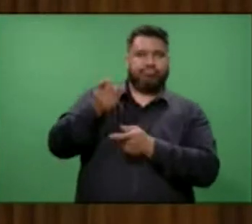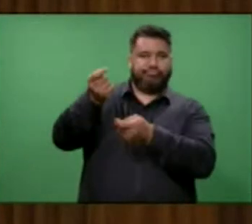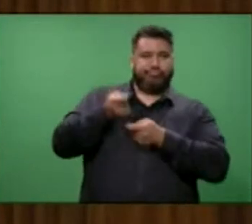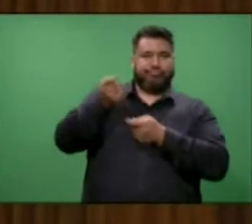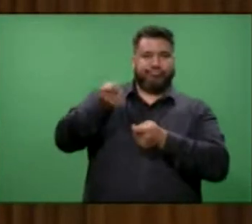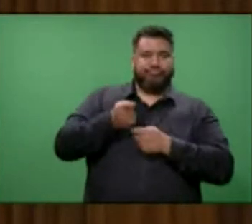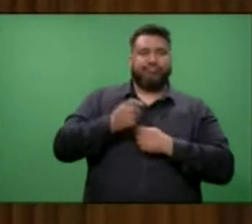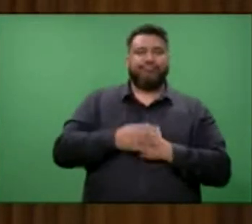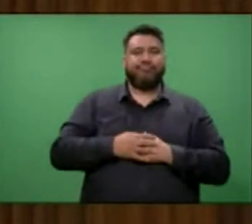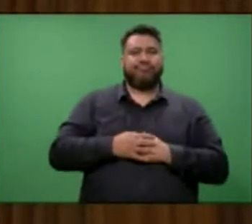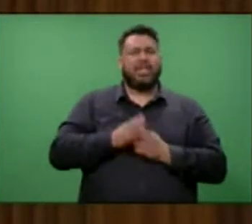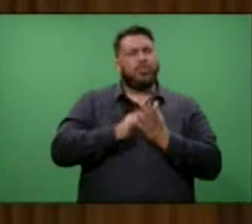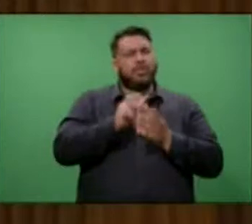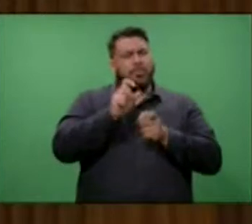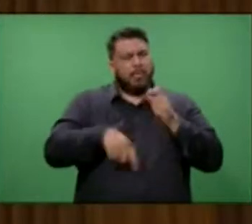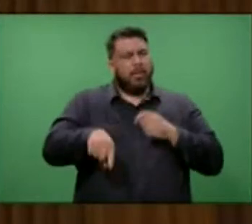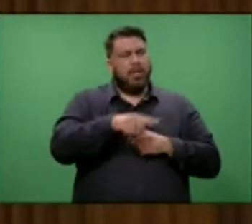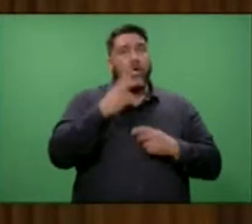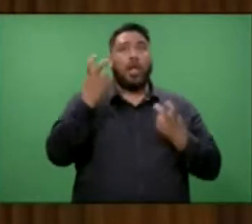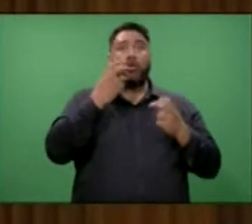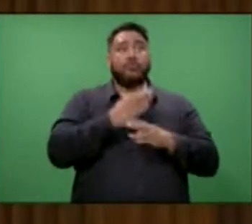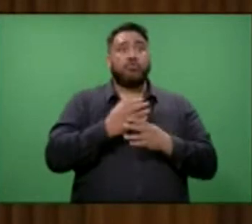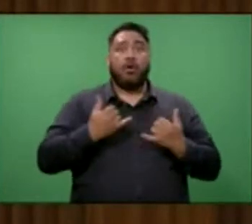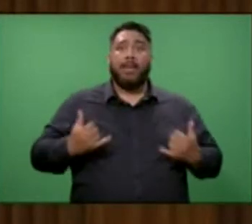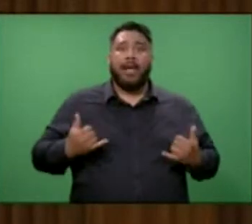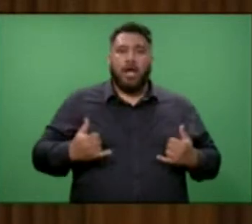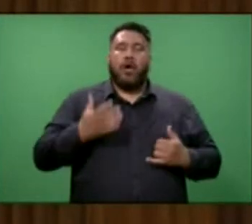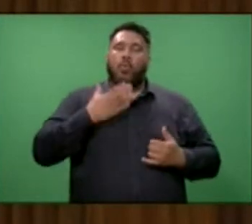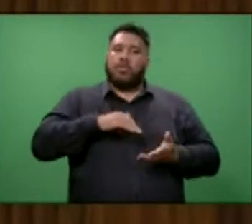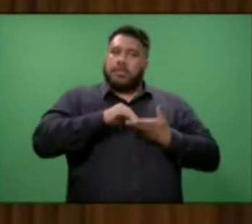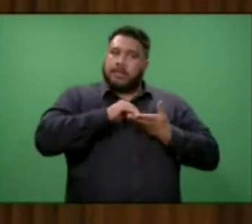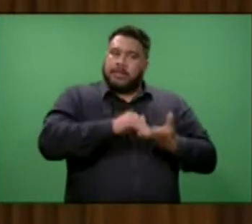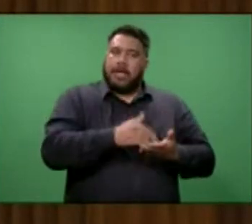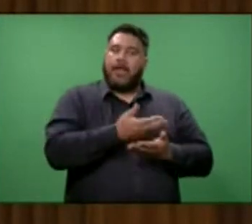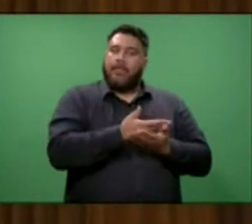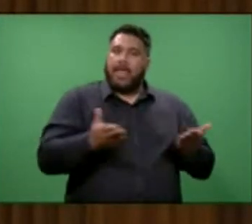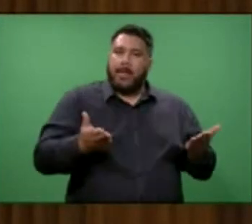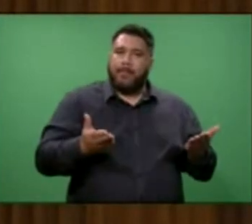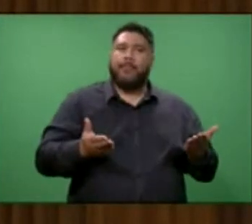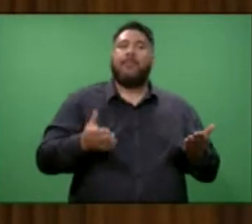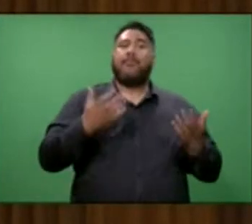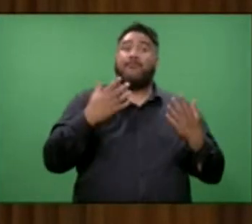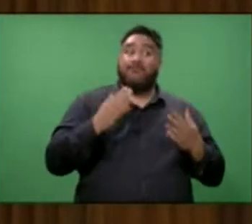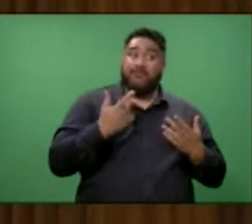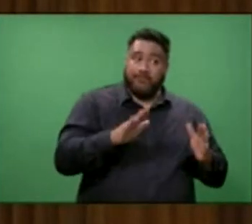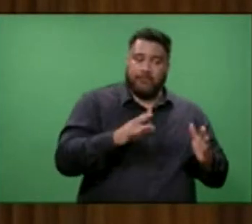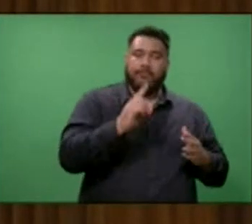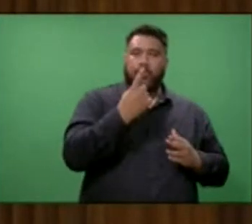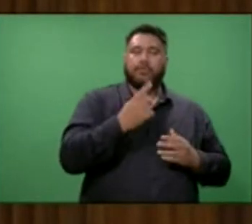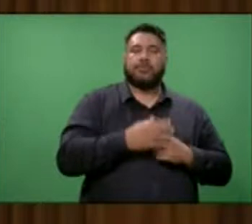Zealanders looking for work, we need to do all we can to fill existing job opportunities.